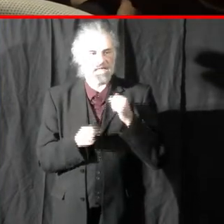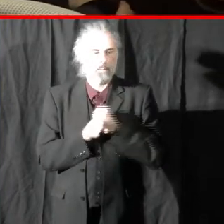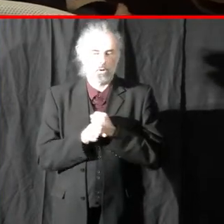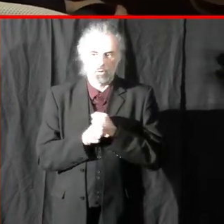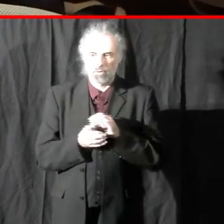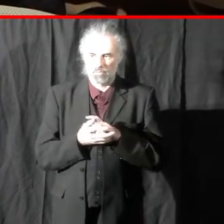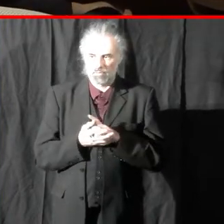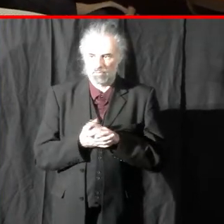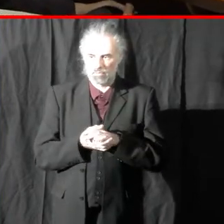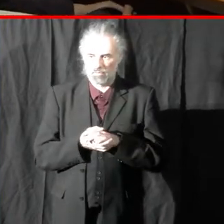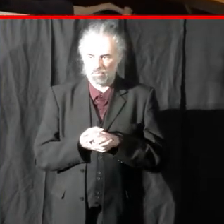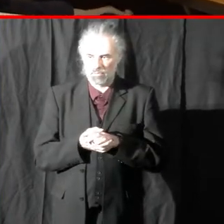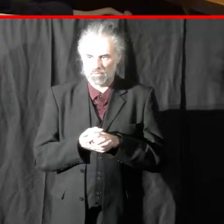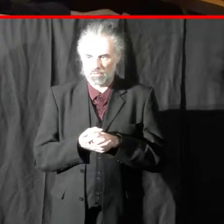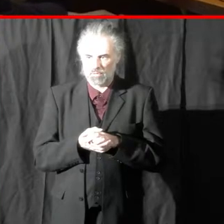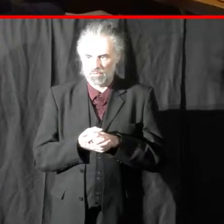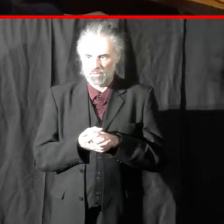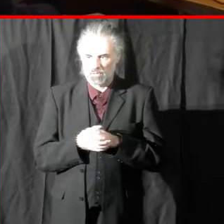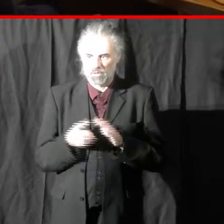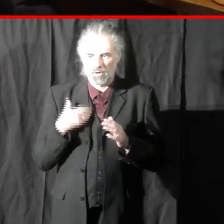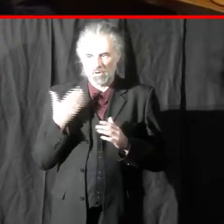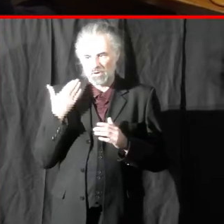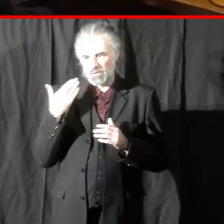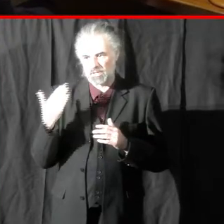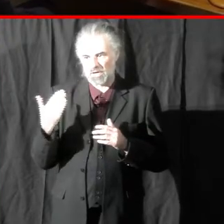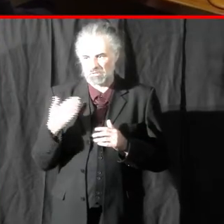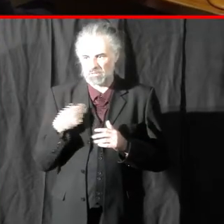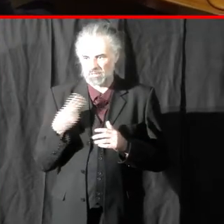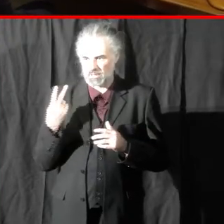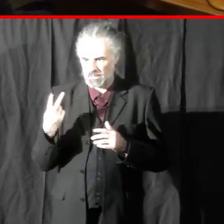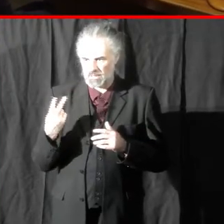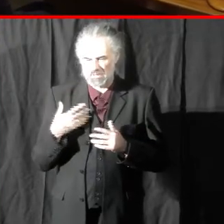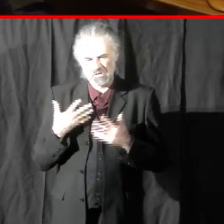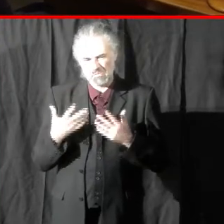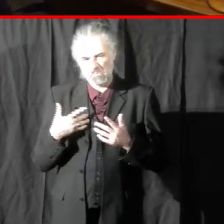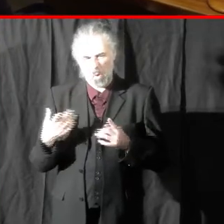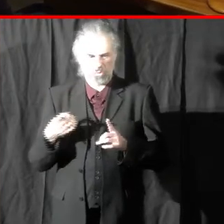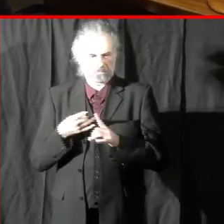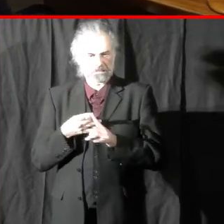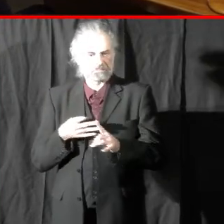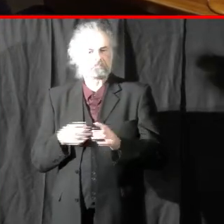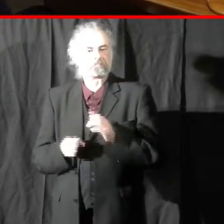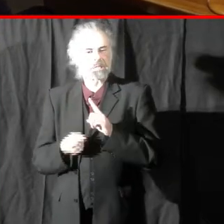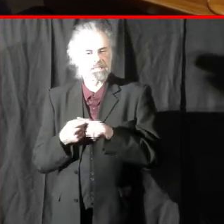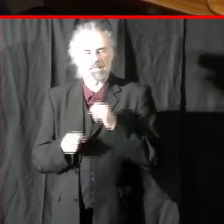didn't know how many stops I was allowed to have. But if I had a second stop, I would have said, give me an example.